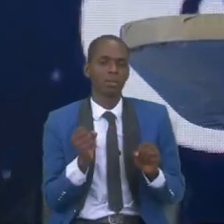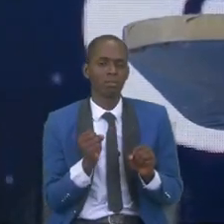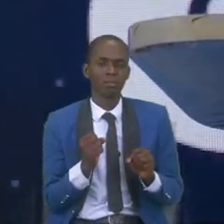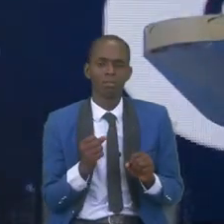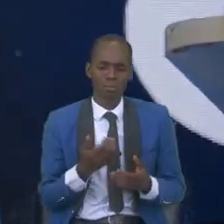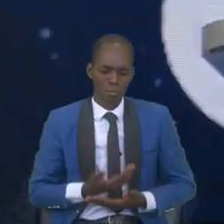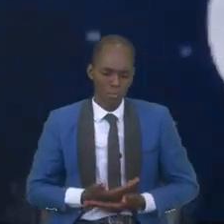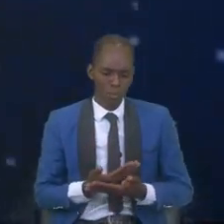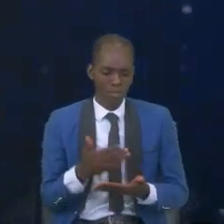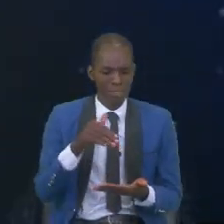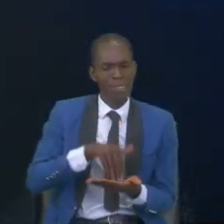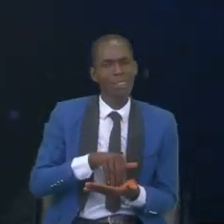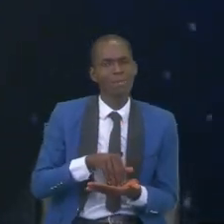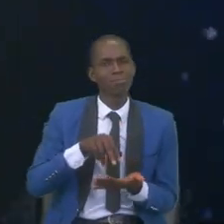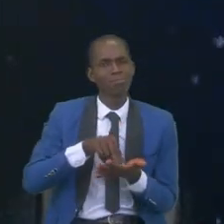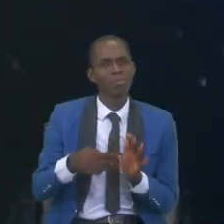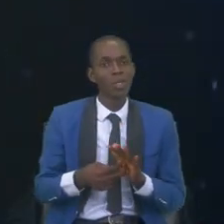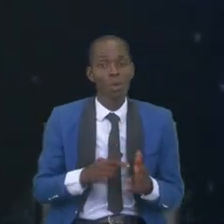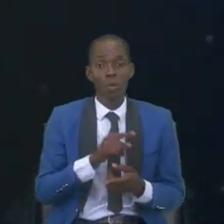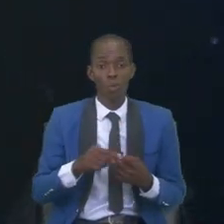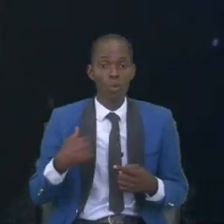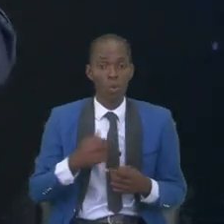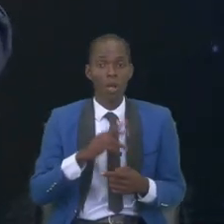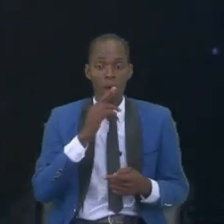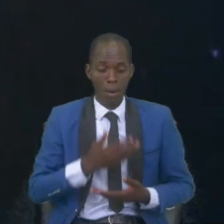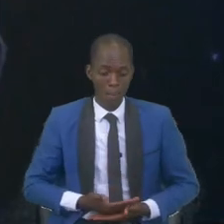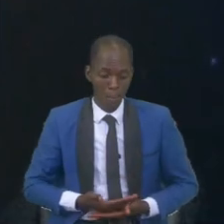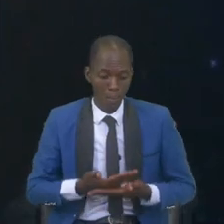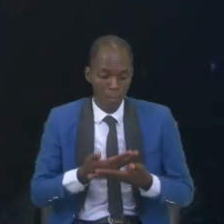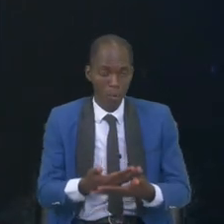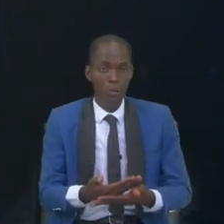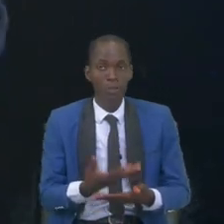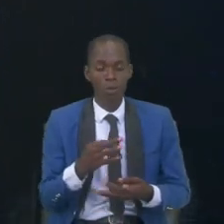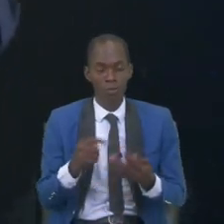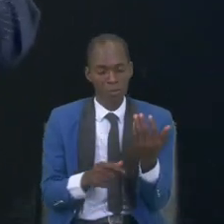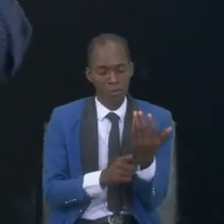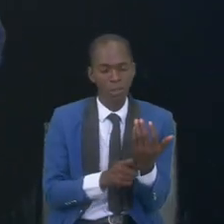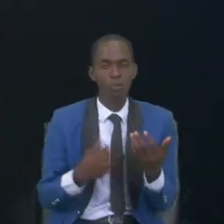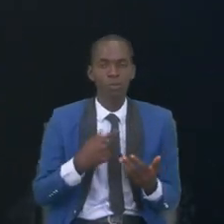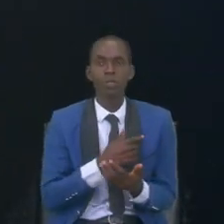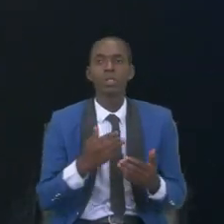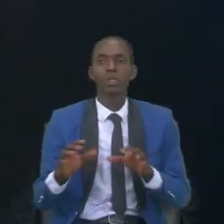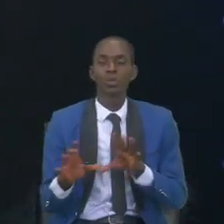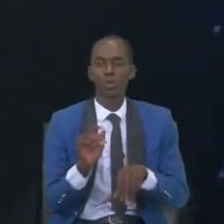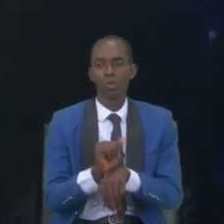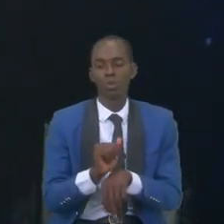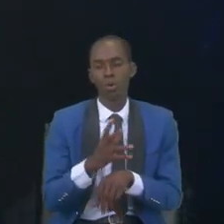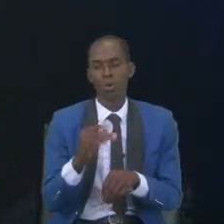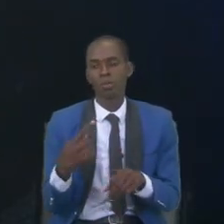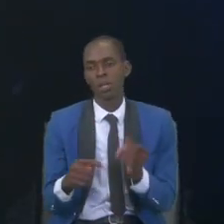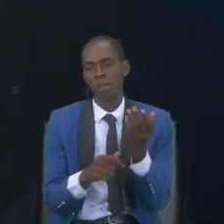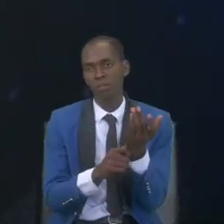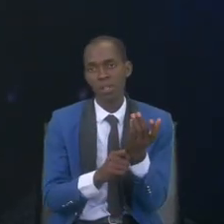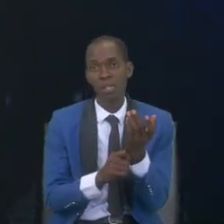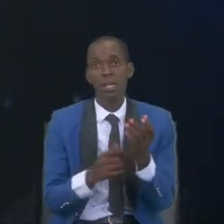When we are born of the flesh, we have the works of the flesh. And if that is the only birth